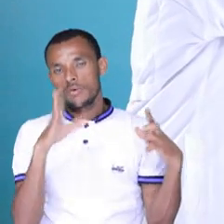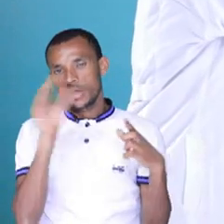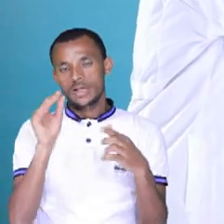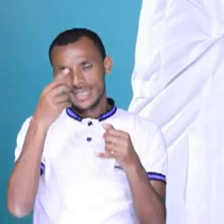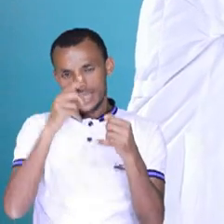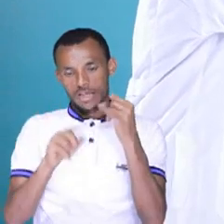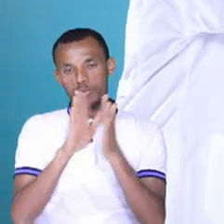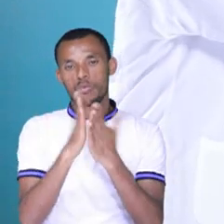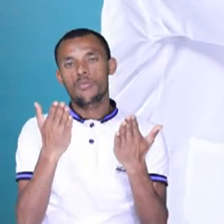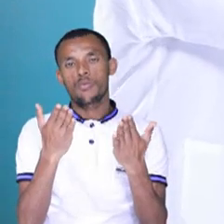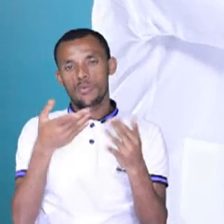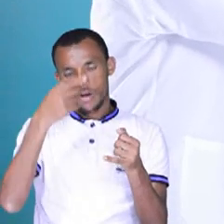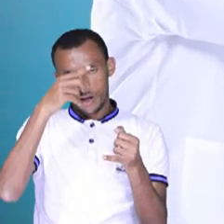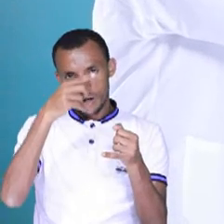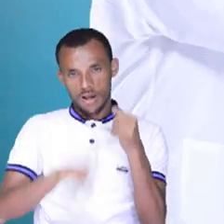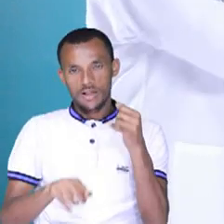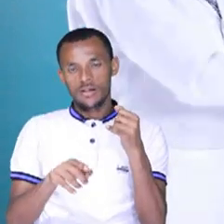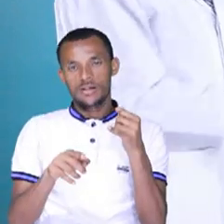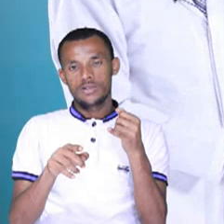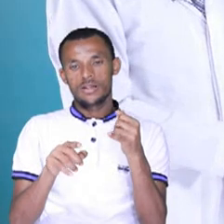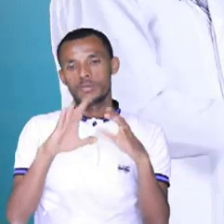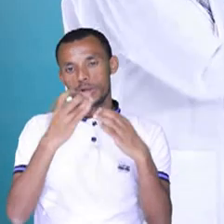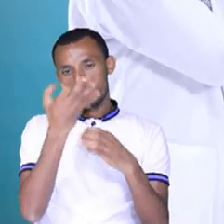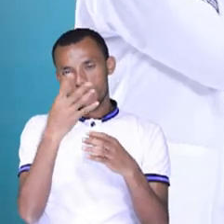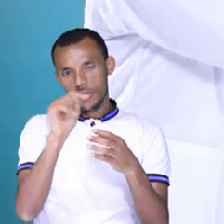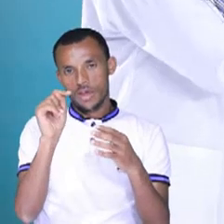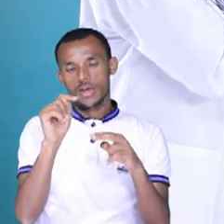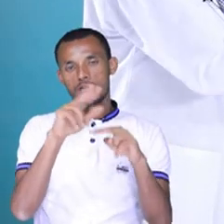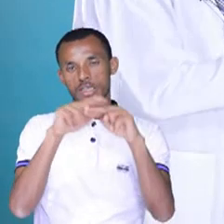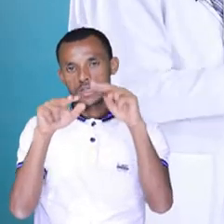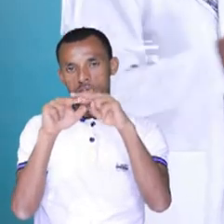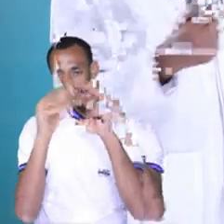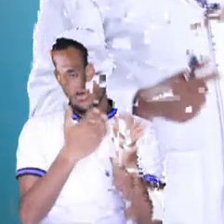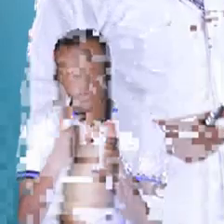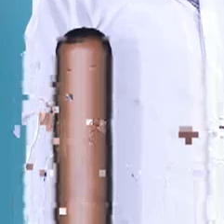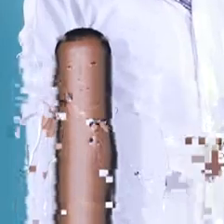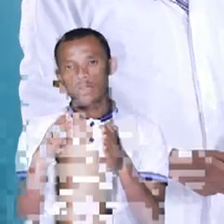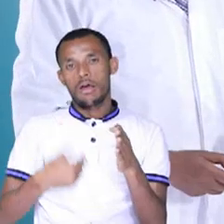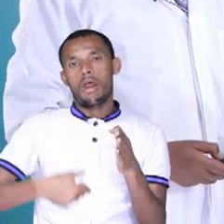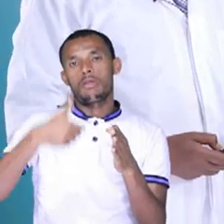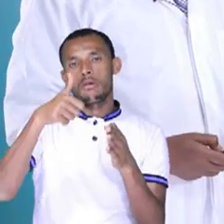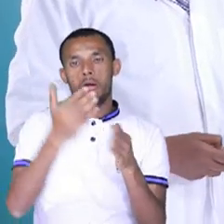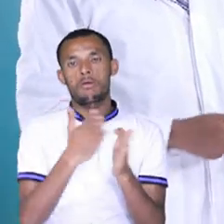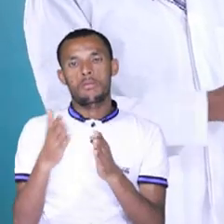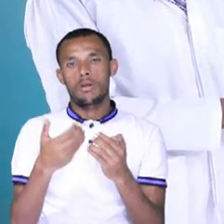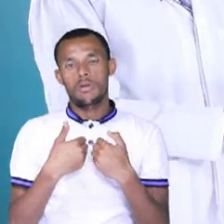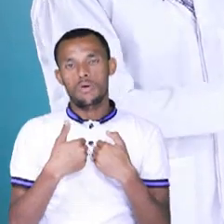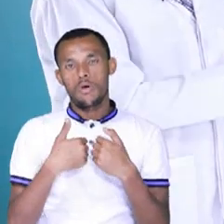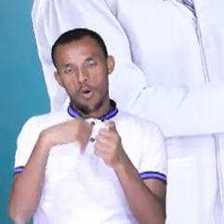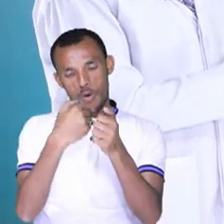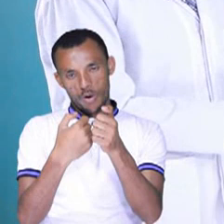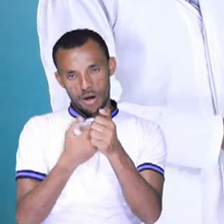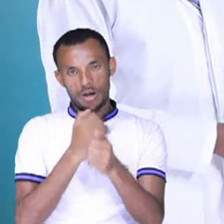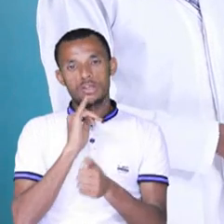on the last shelf, on the last part of the shelf, when it is rearranged, it is another arrangement. So order